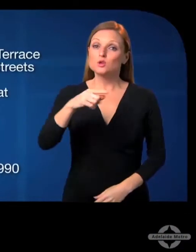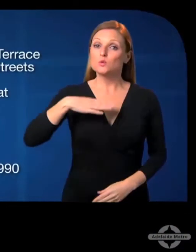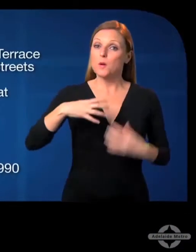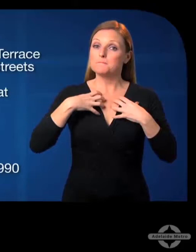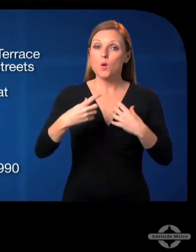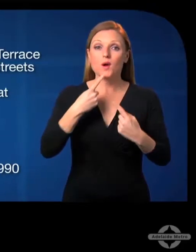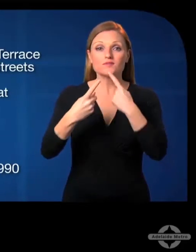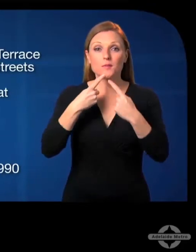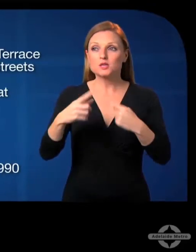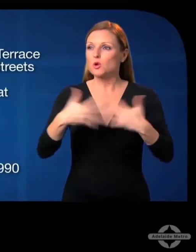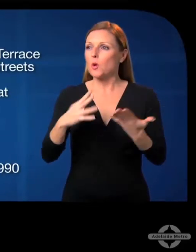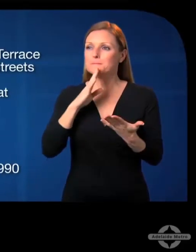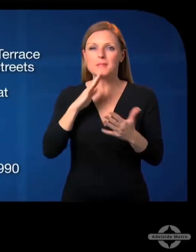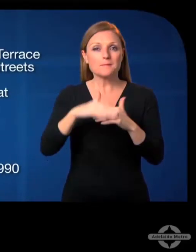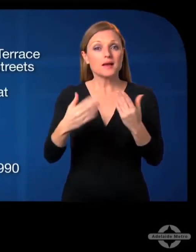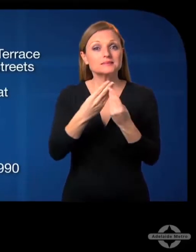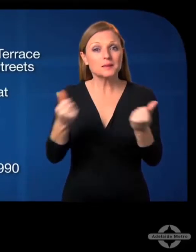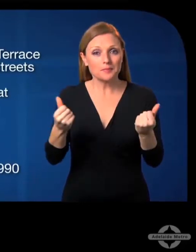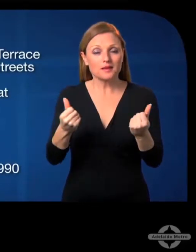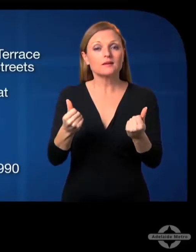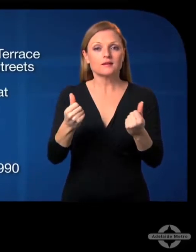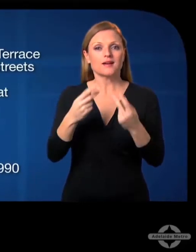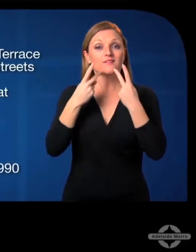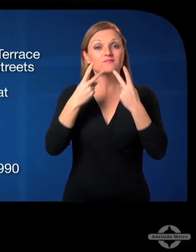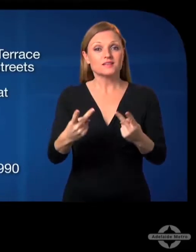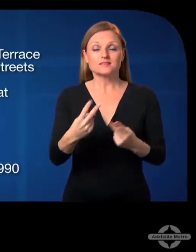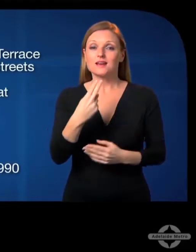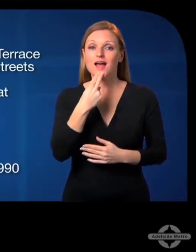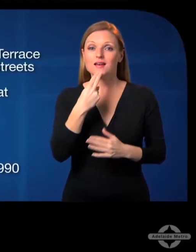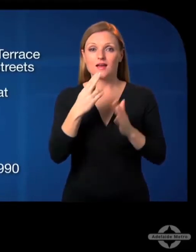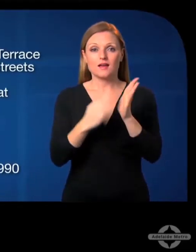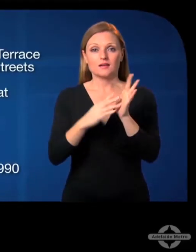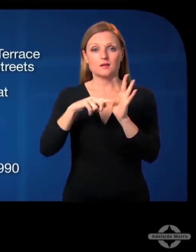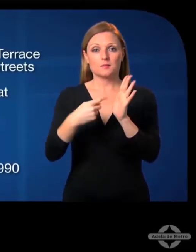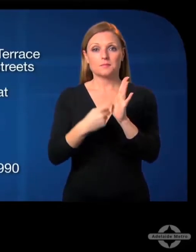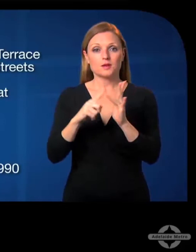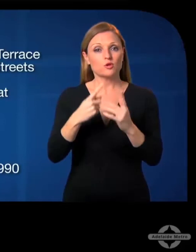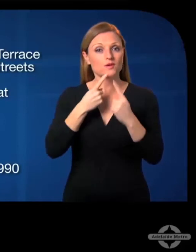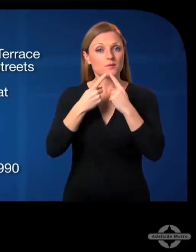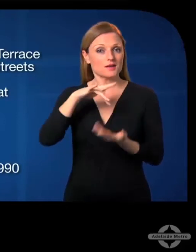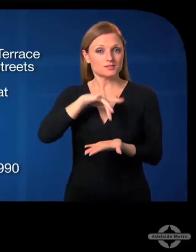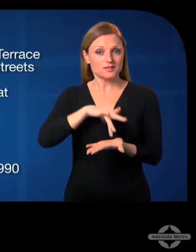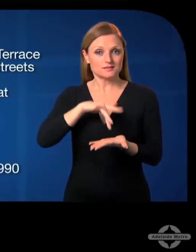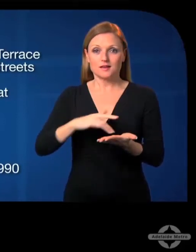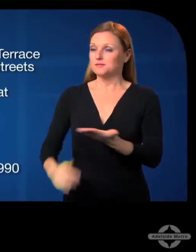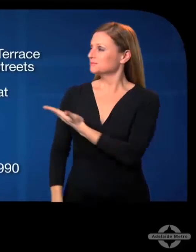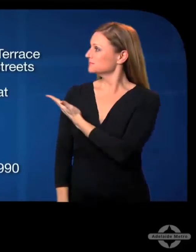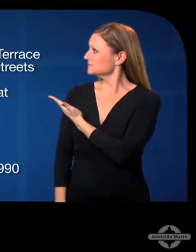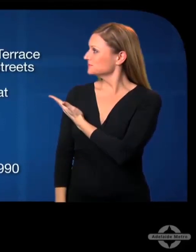If you have any questions or just need more information, visit the Adelaide Metro Info Centres in the city. You can go onto our website,